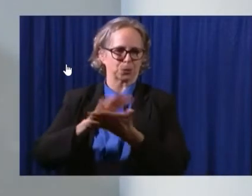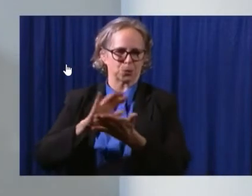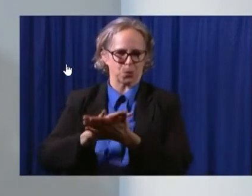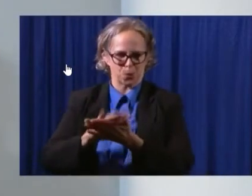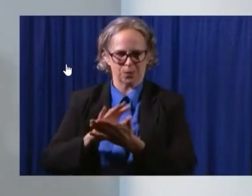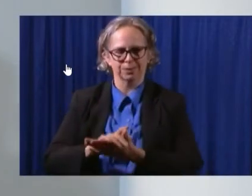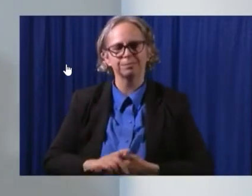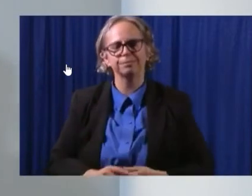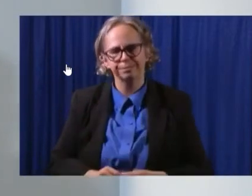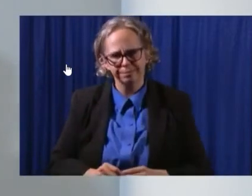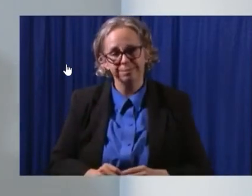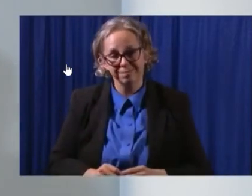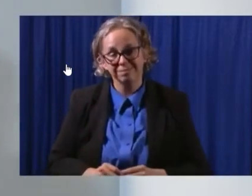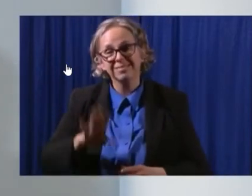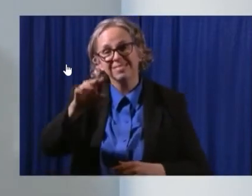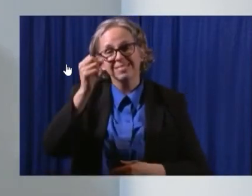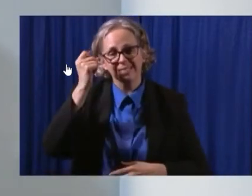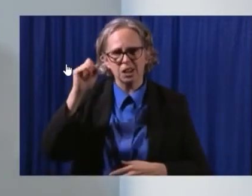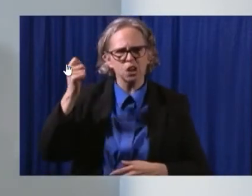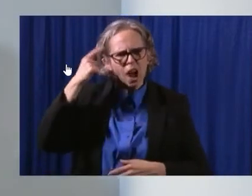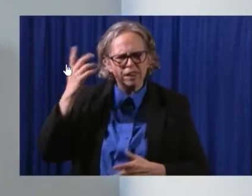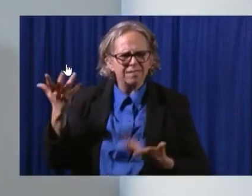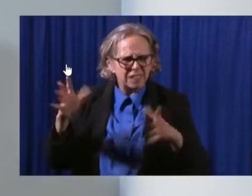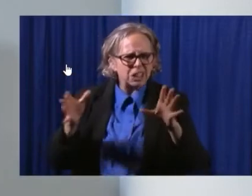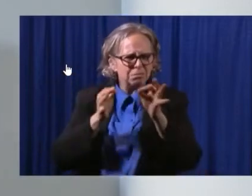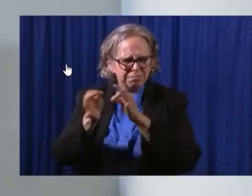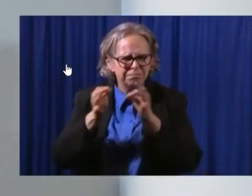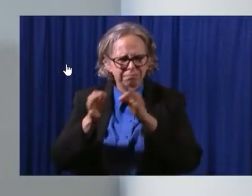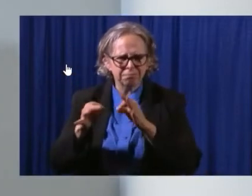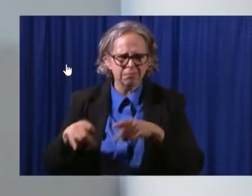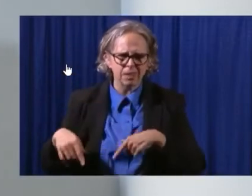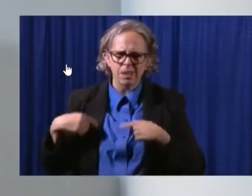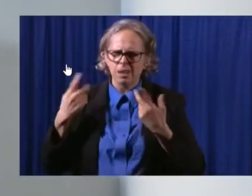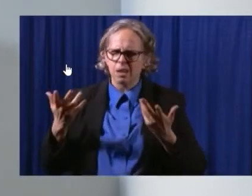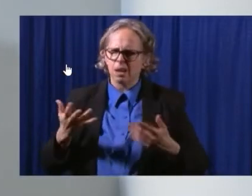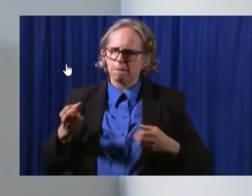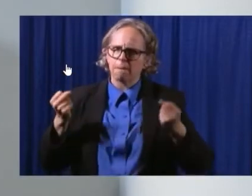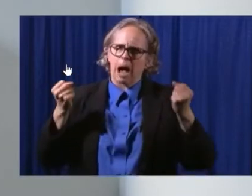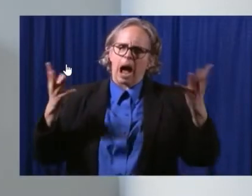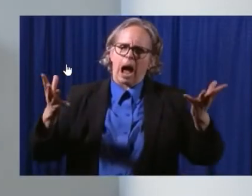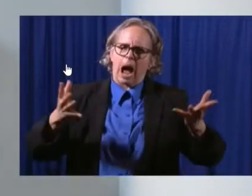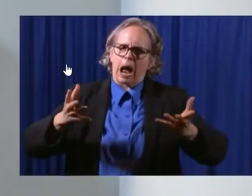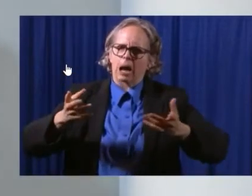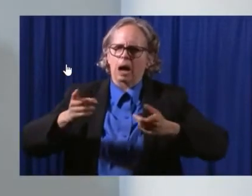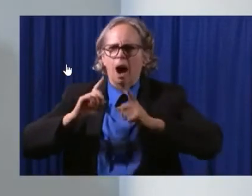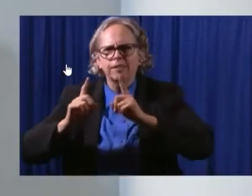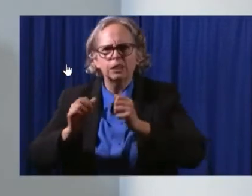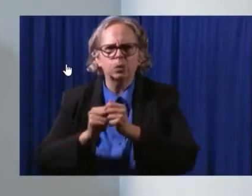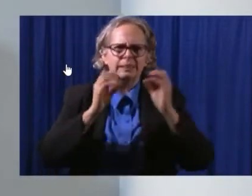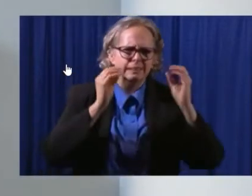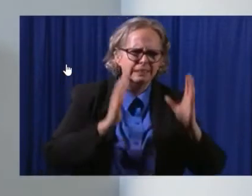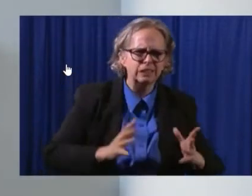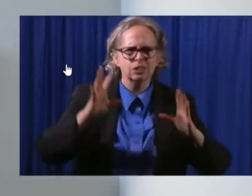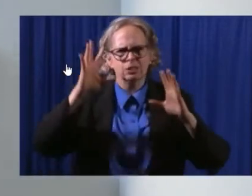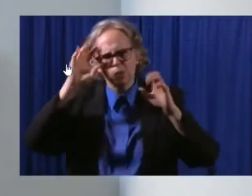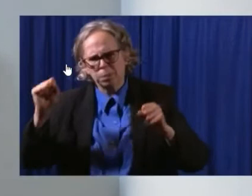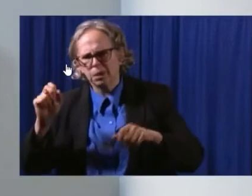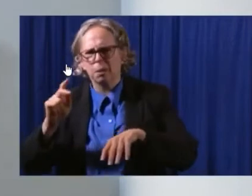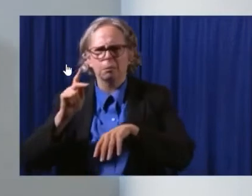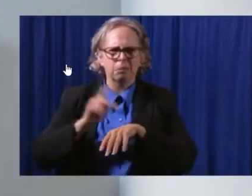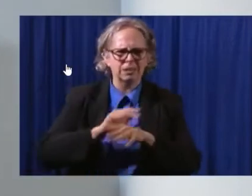Governor mentioned how much great conversation we had with local educators, and I think that the fact that so many